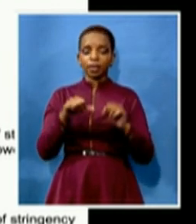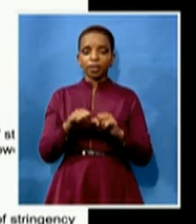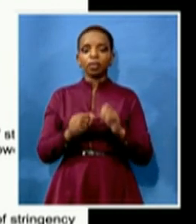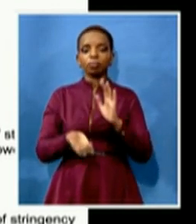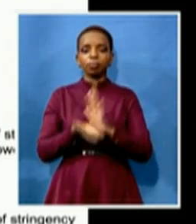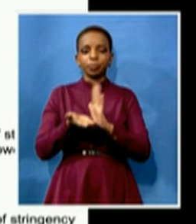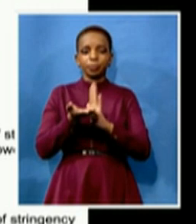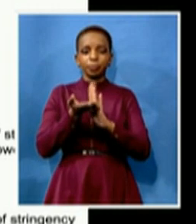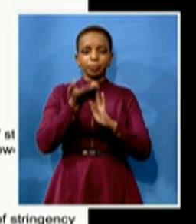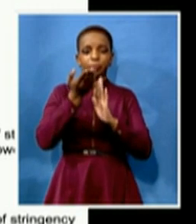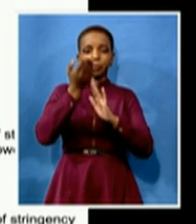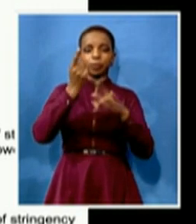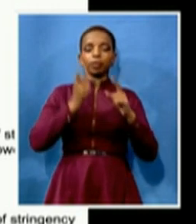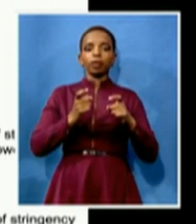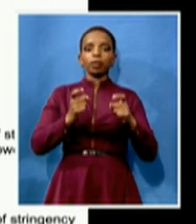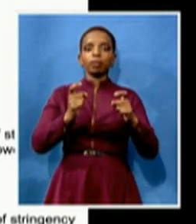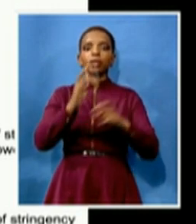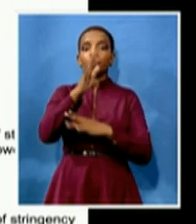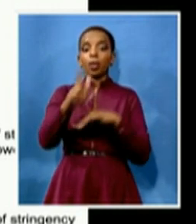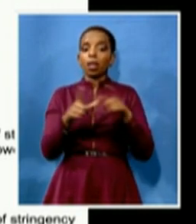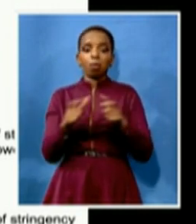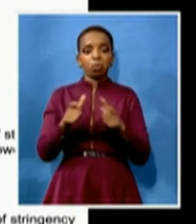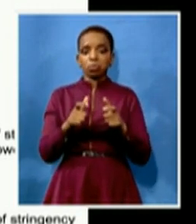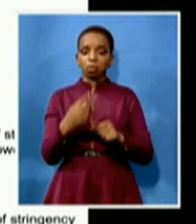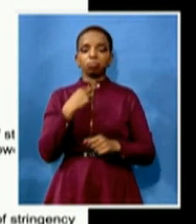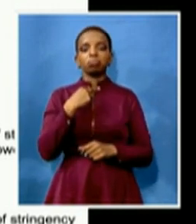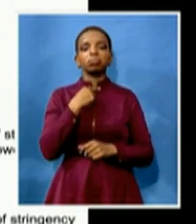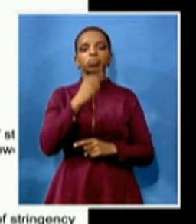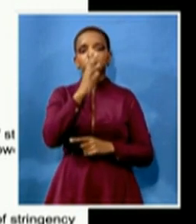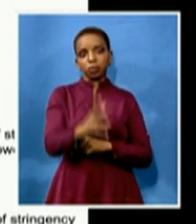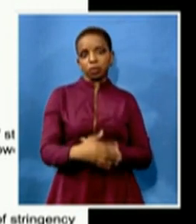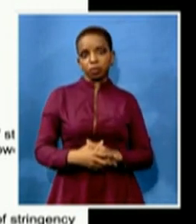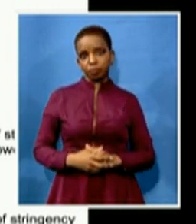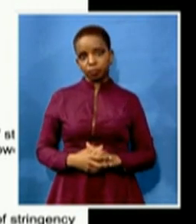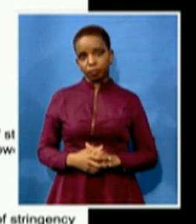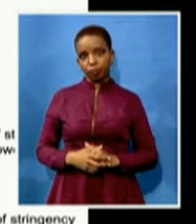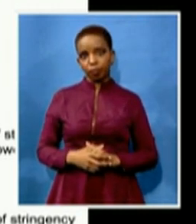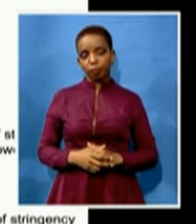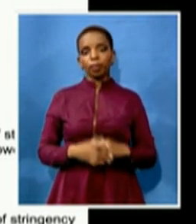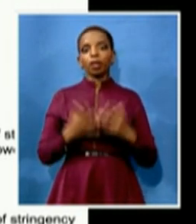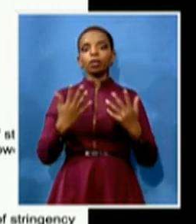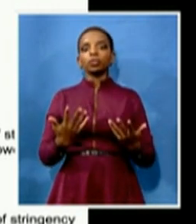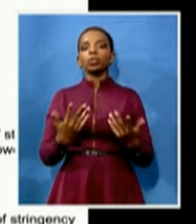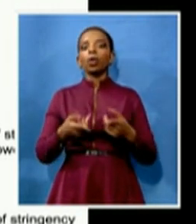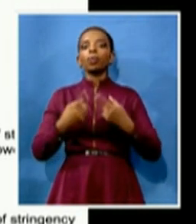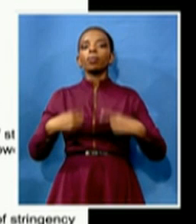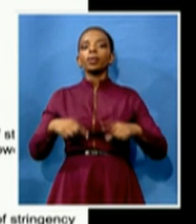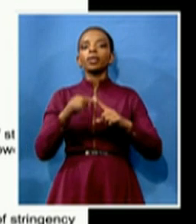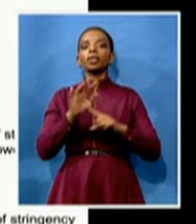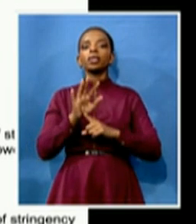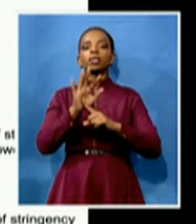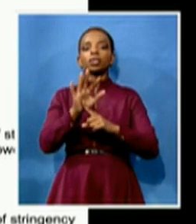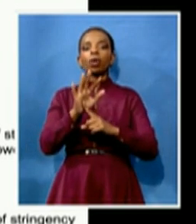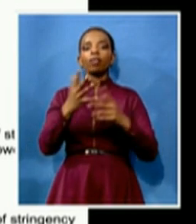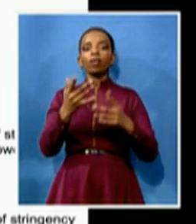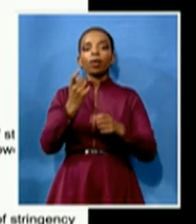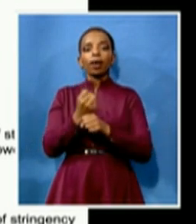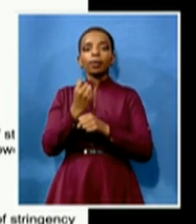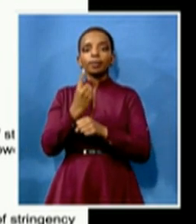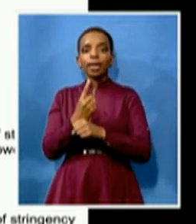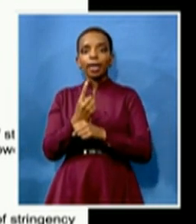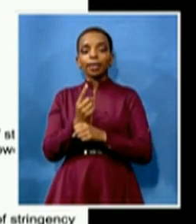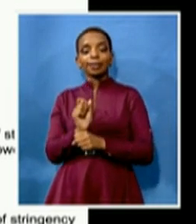the situation. So in terms of what we showed for Gauteng, the equation for Gauteng looks like